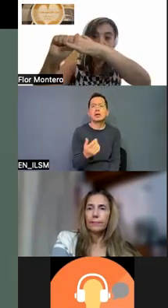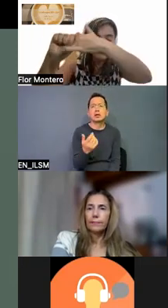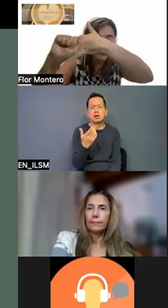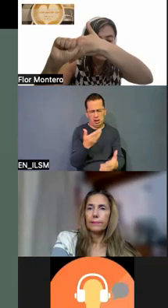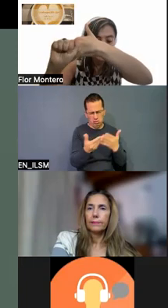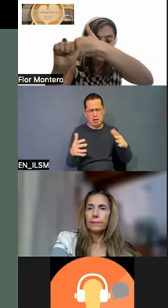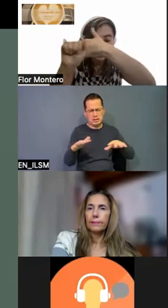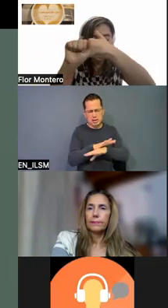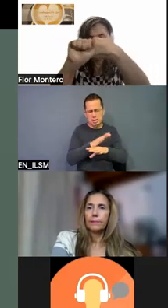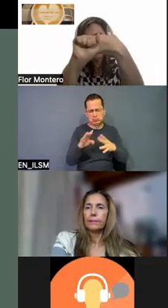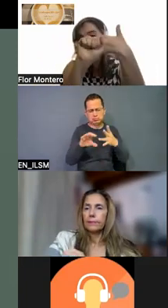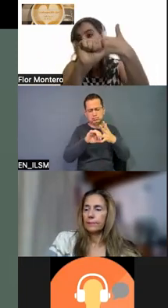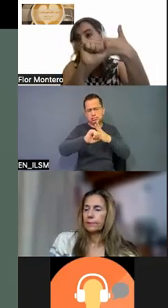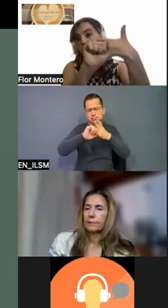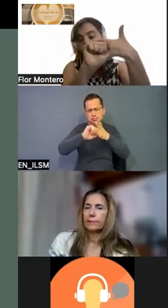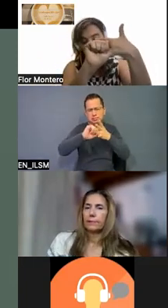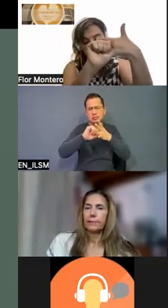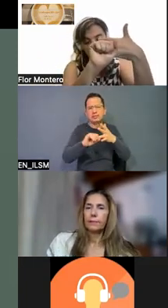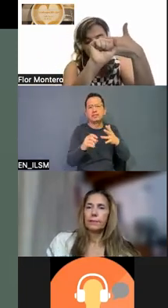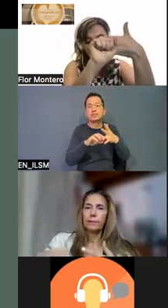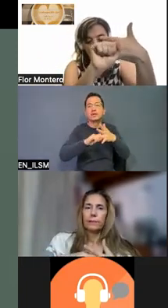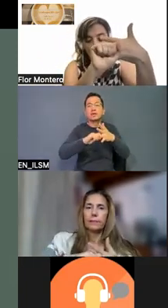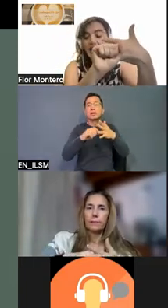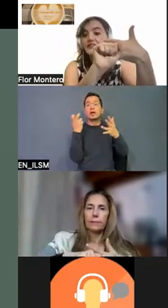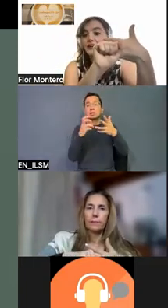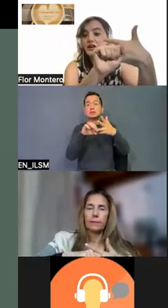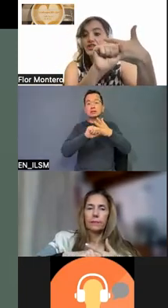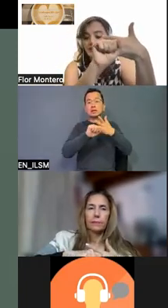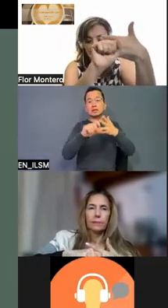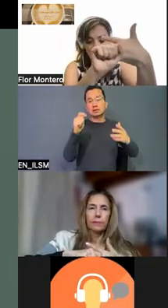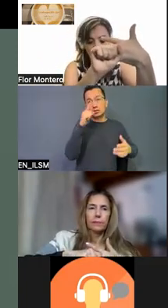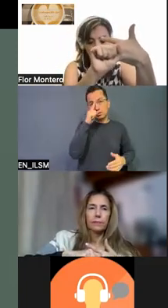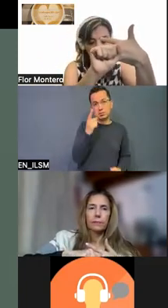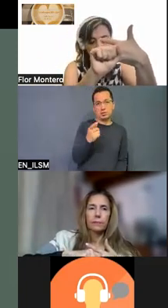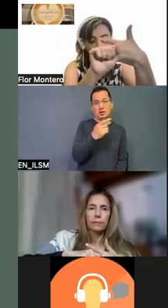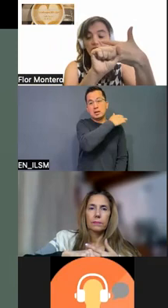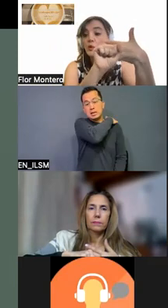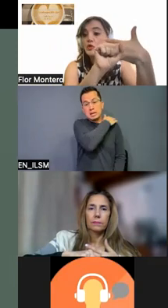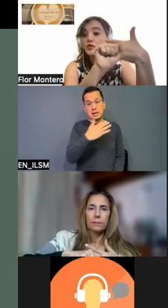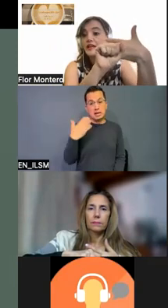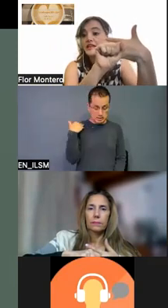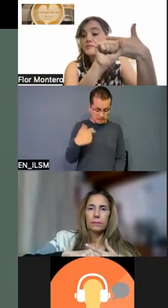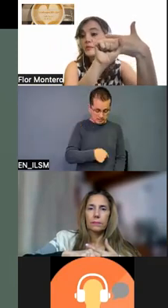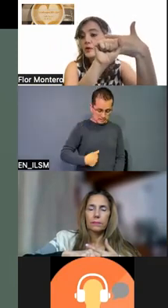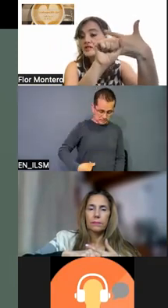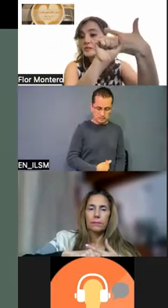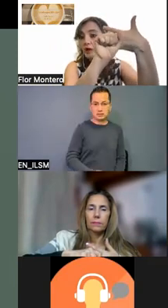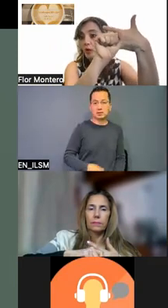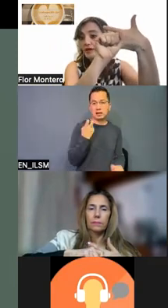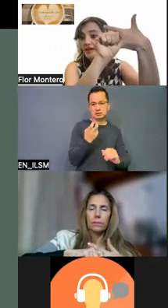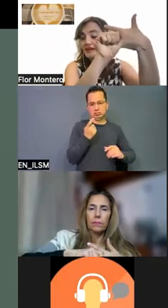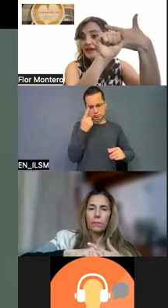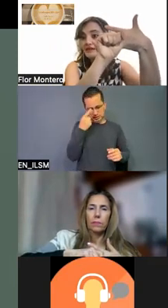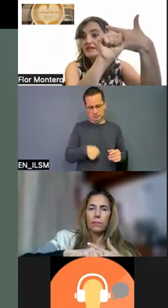finger, the ring finger. And by doing this, we're working with the lung and the large intestine. And the emotion that is being processed